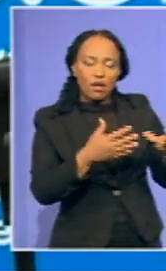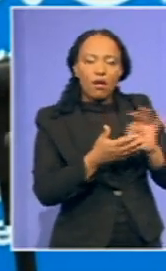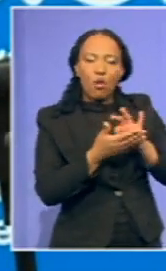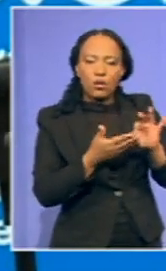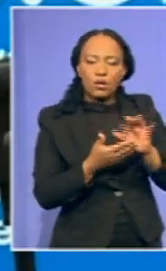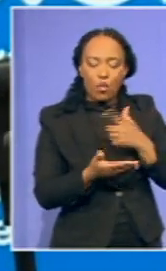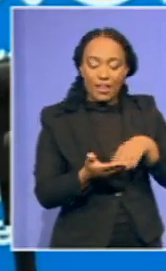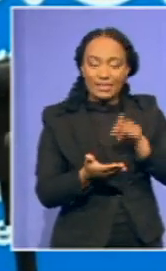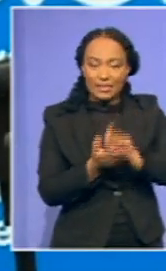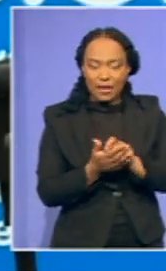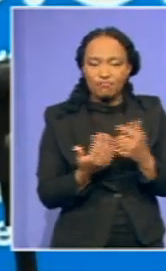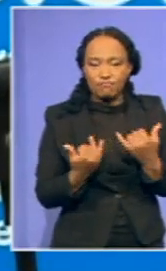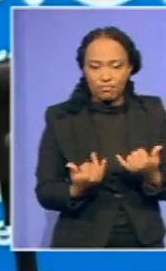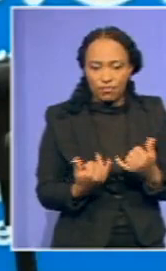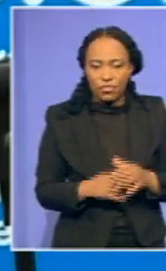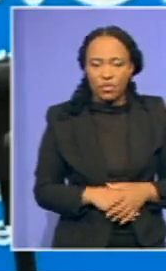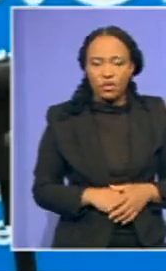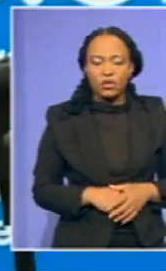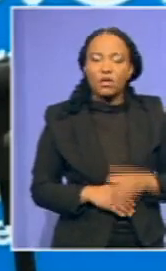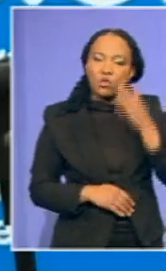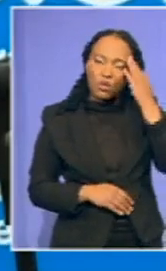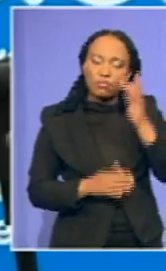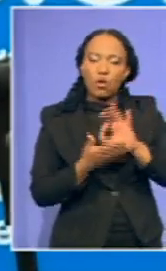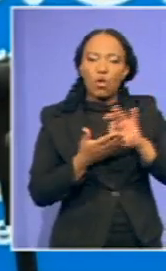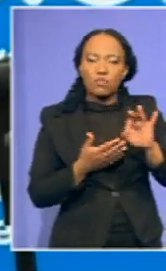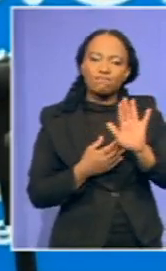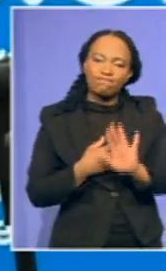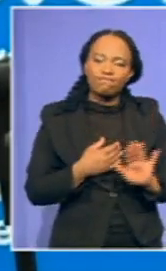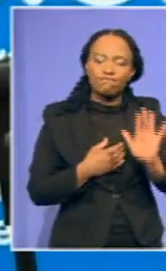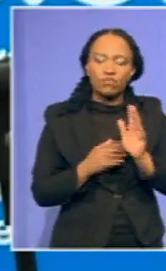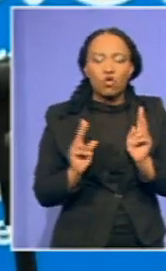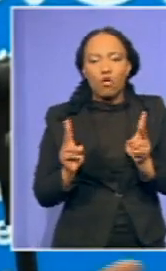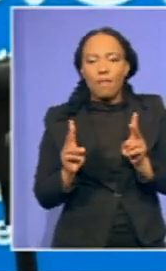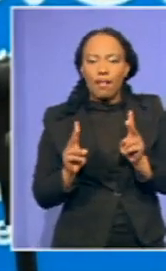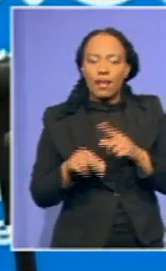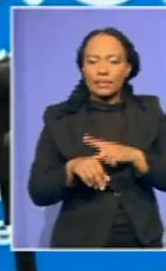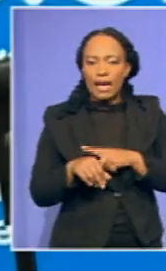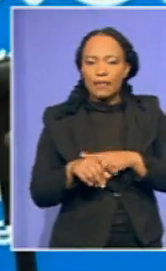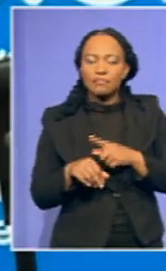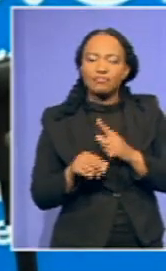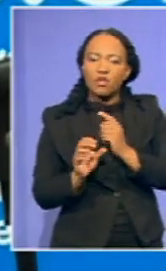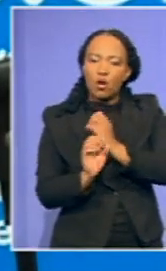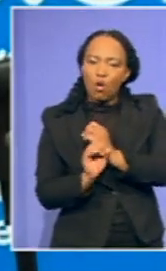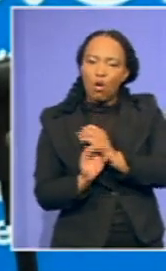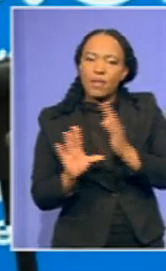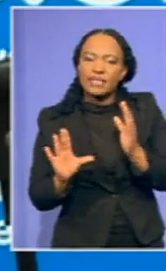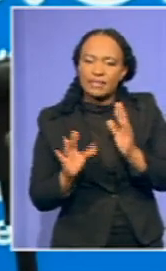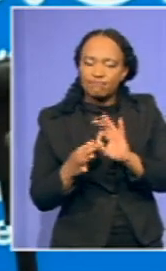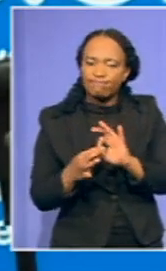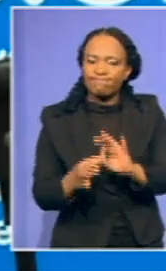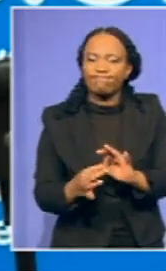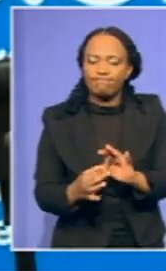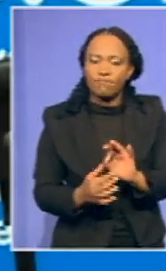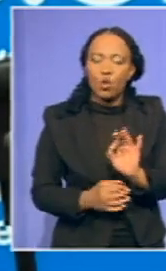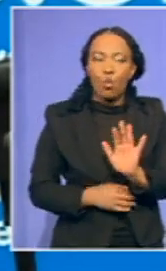signed today. And as we all know, with the contract, we have what is called your normal inception reports and your commitments. So I'm estimating because that's